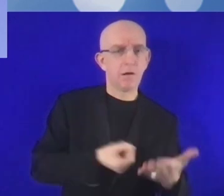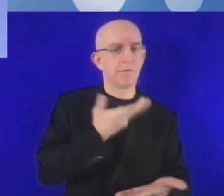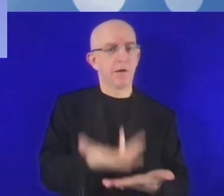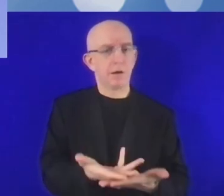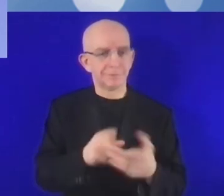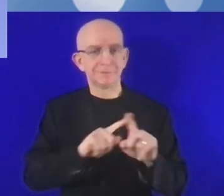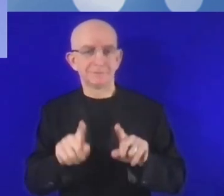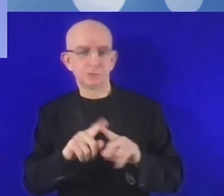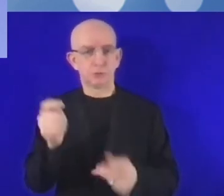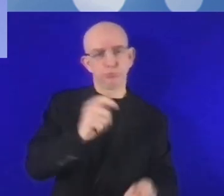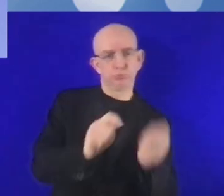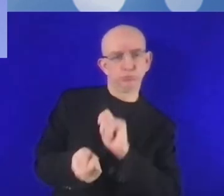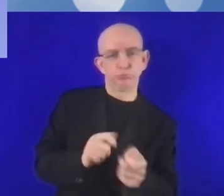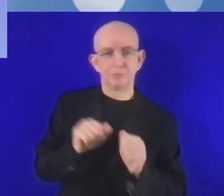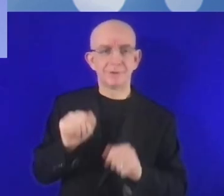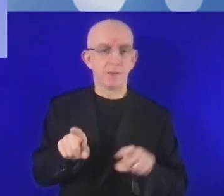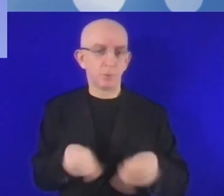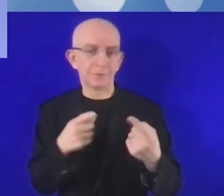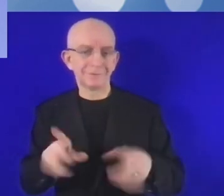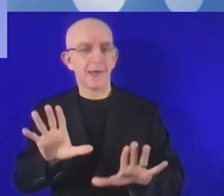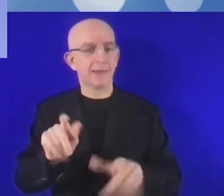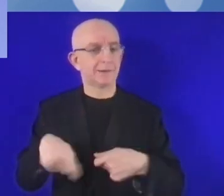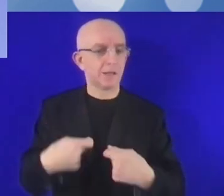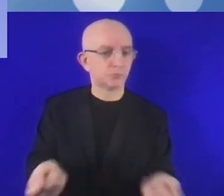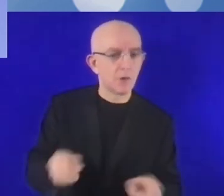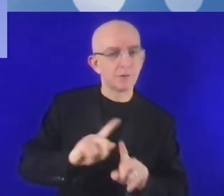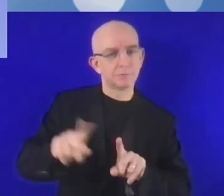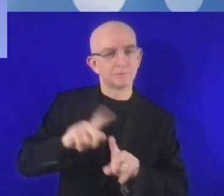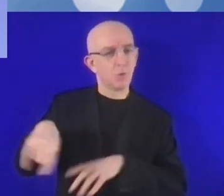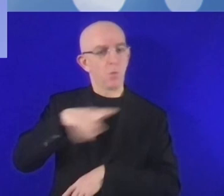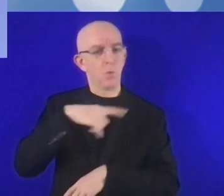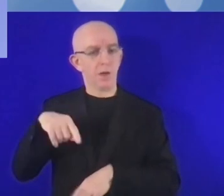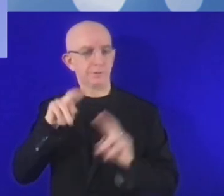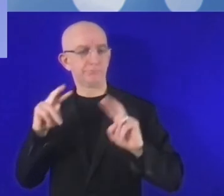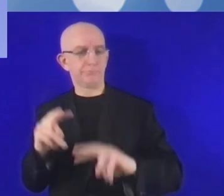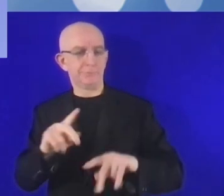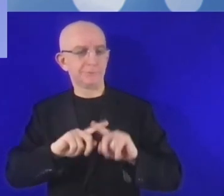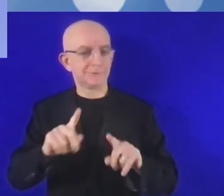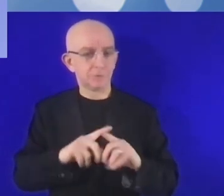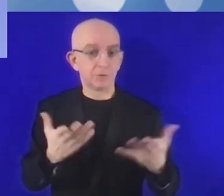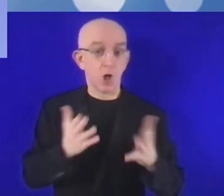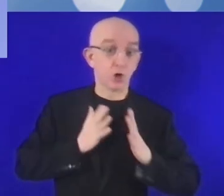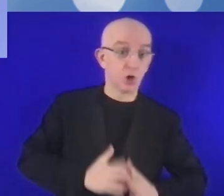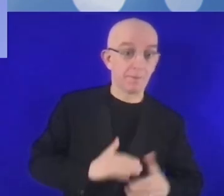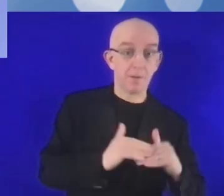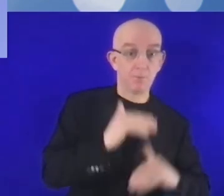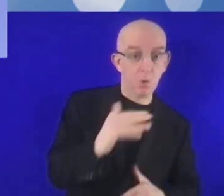technology rapidly increase its capabilities. And at this low quality music